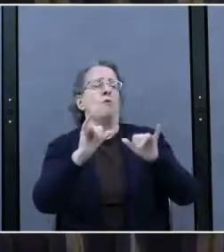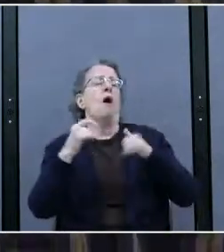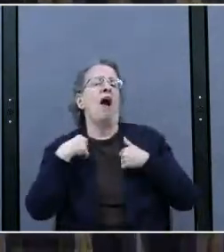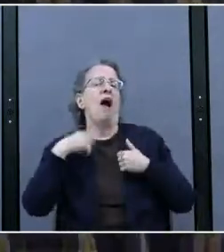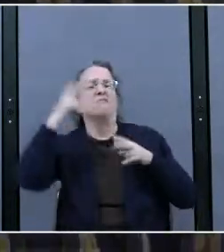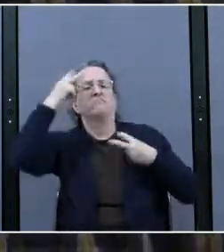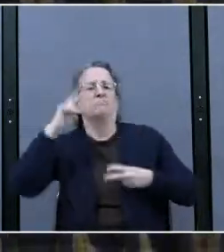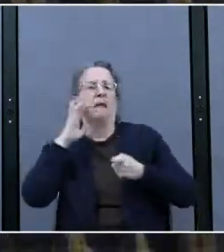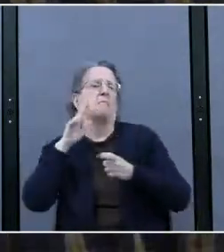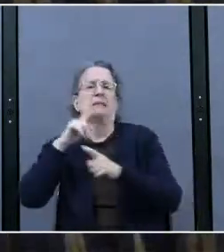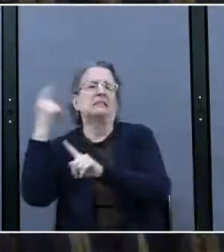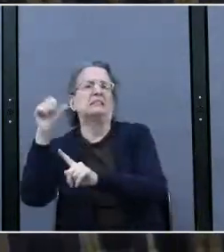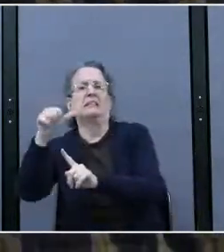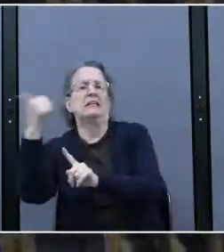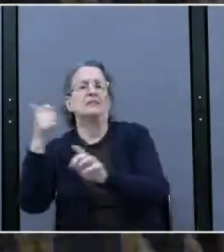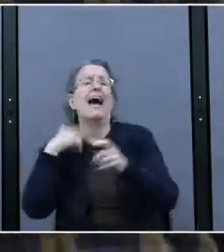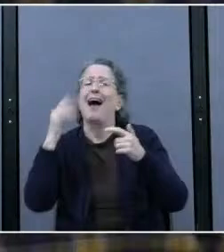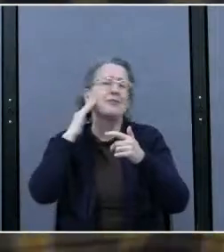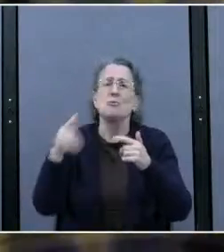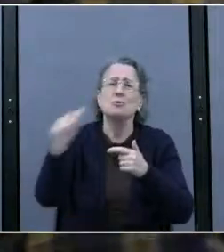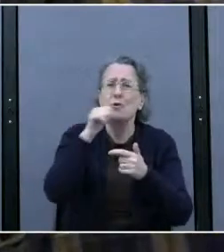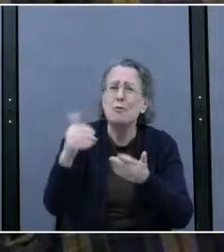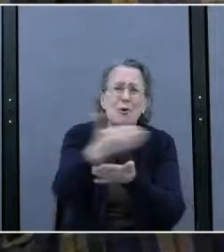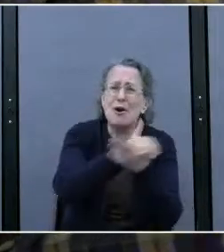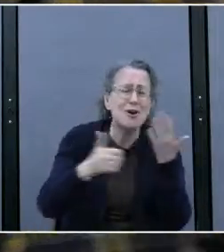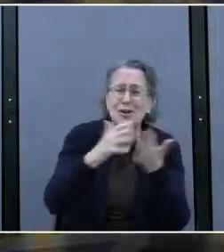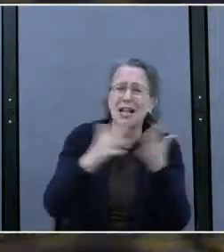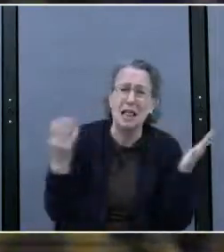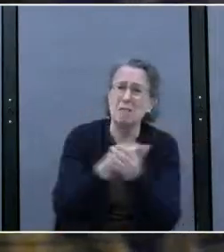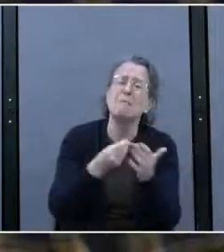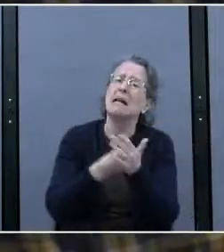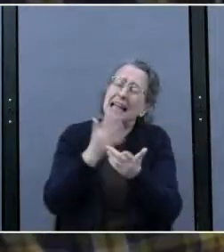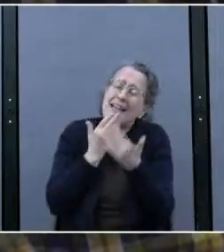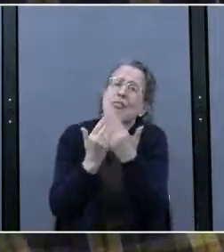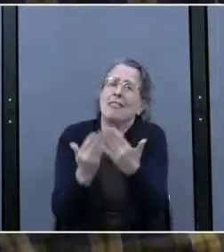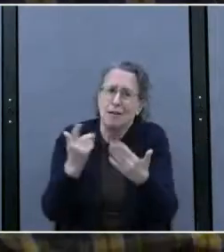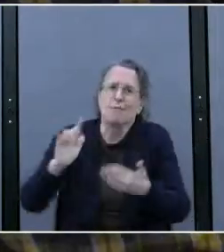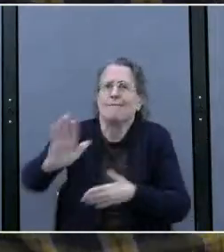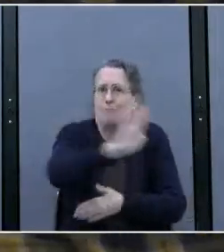lot of money. Thank you all for your service. You're welcome. Thank you.